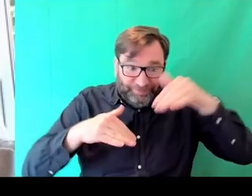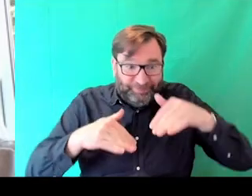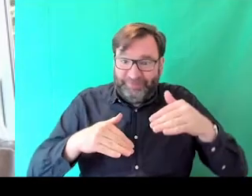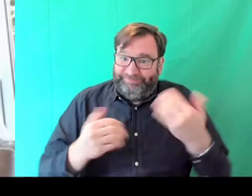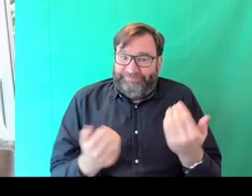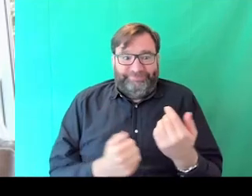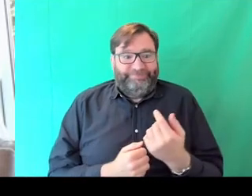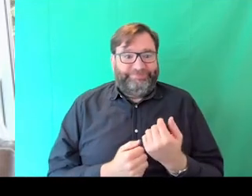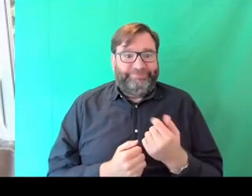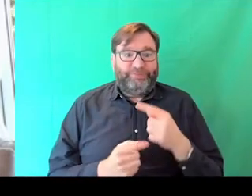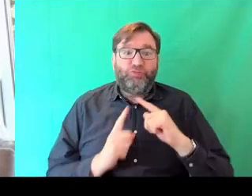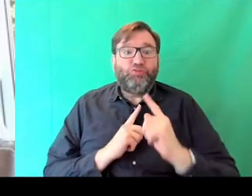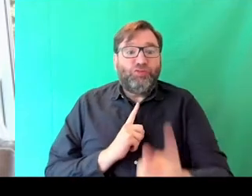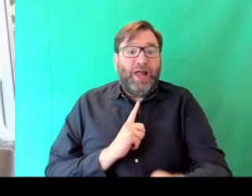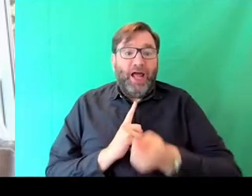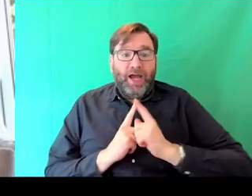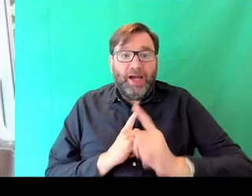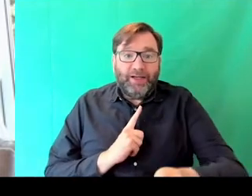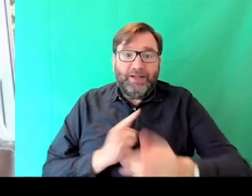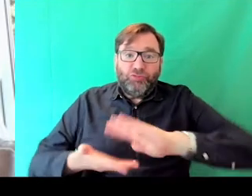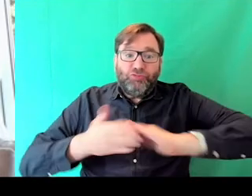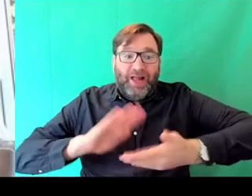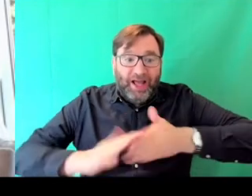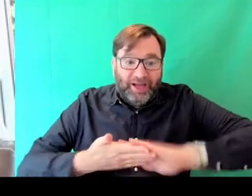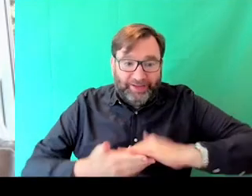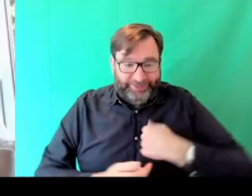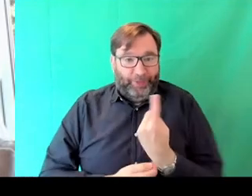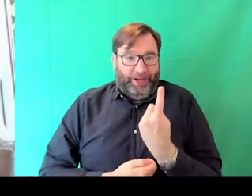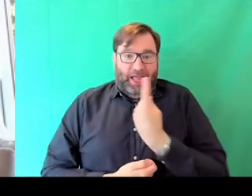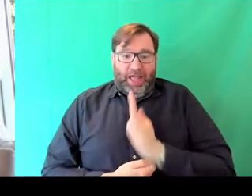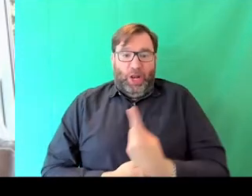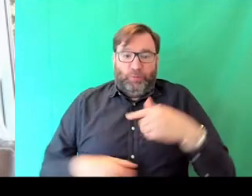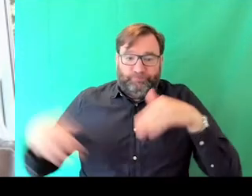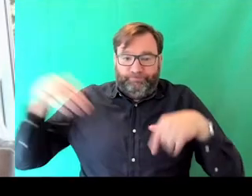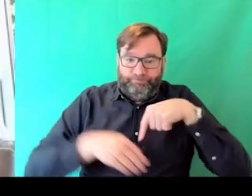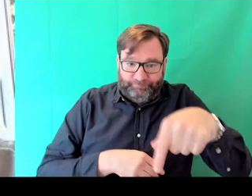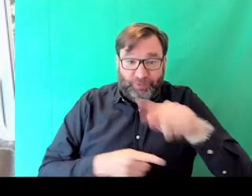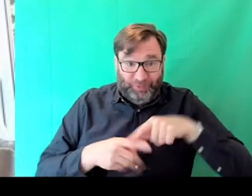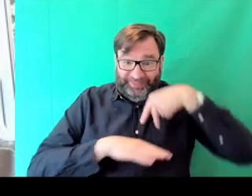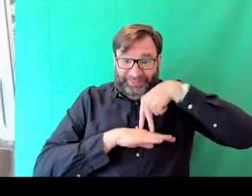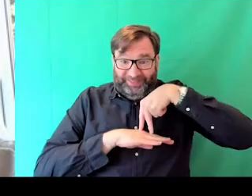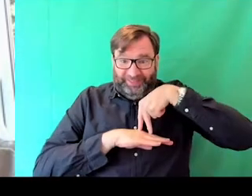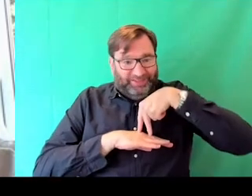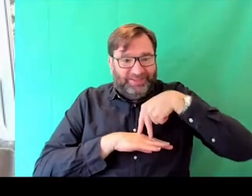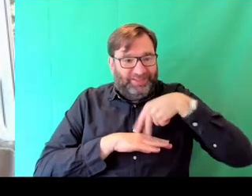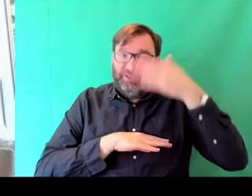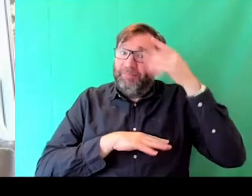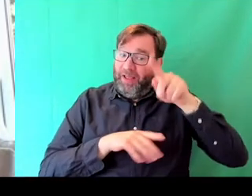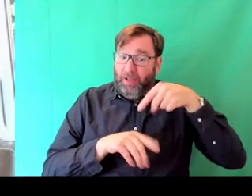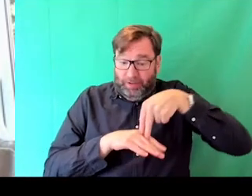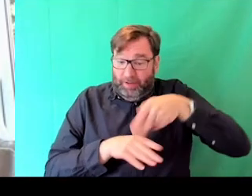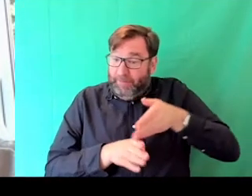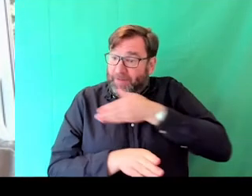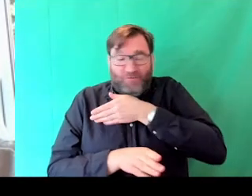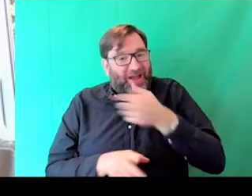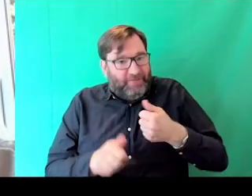well into my journey in corporate world, is that just knowing that you have to have that network and the